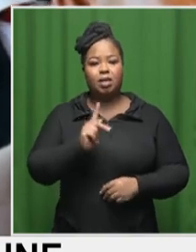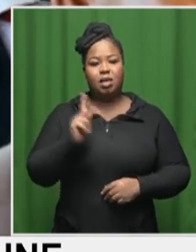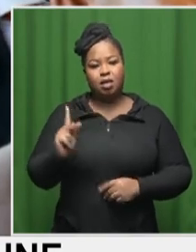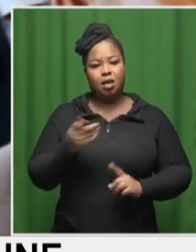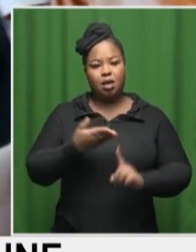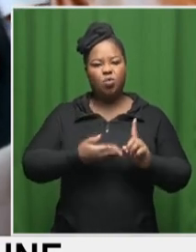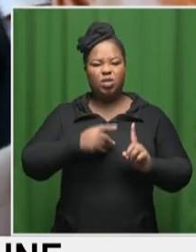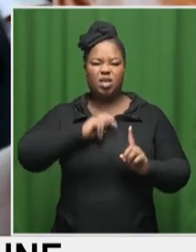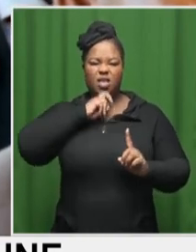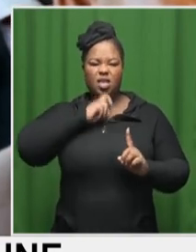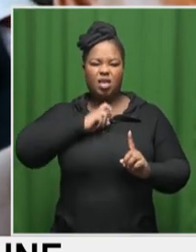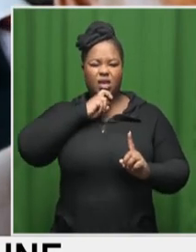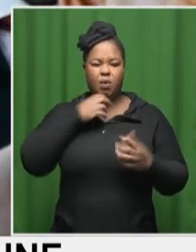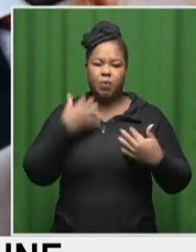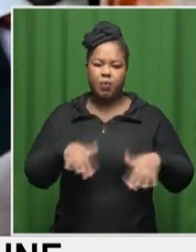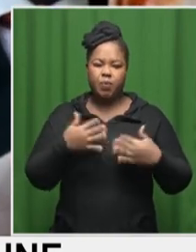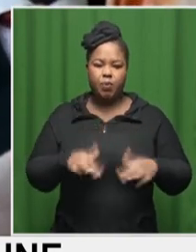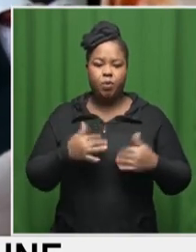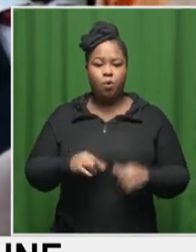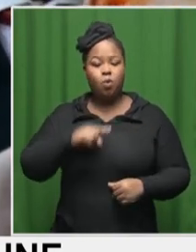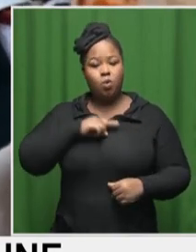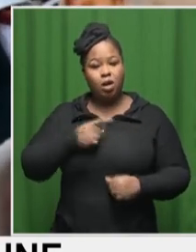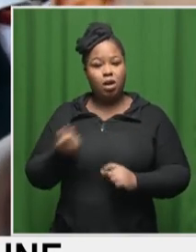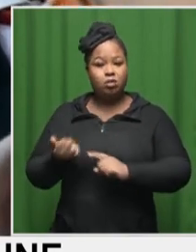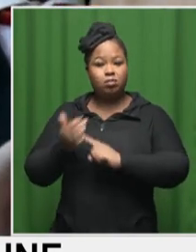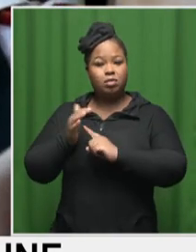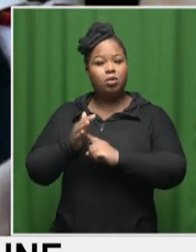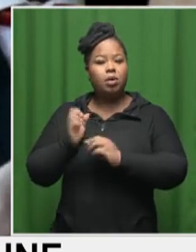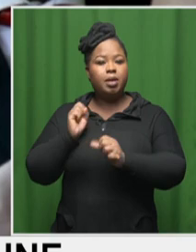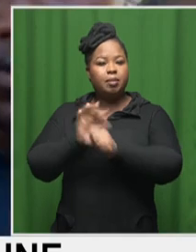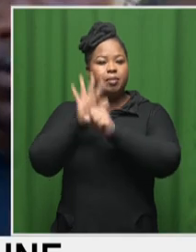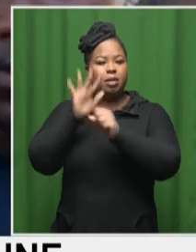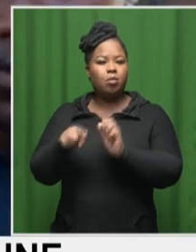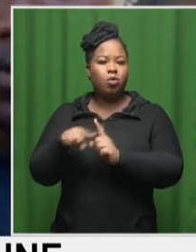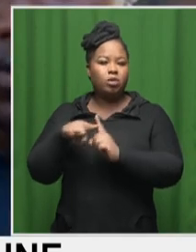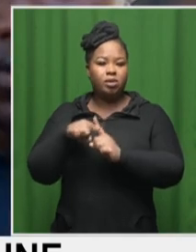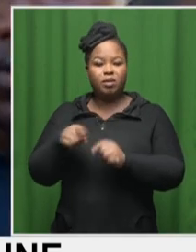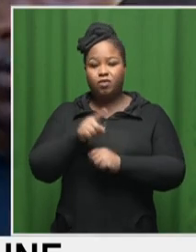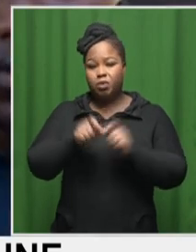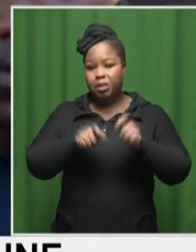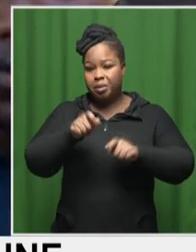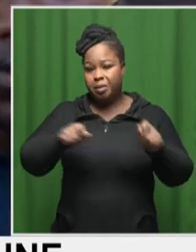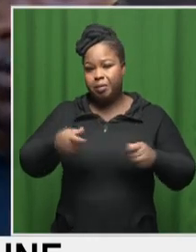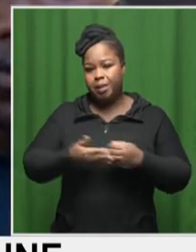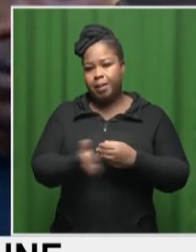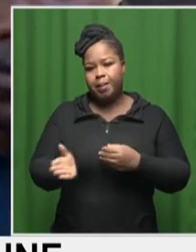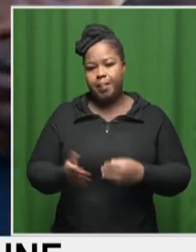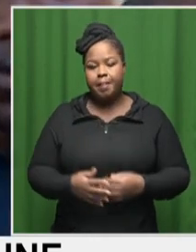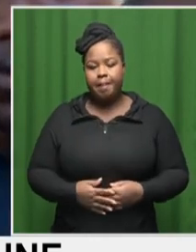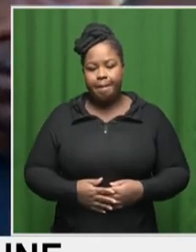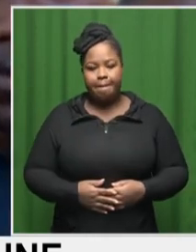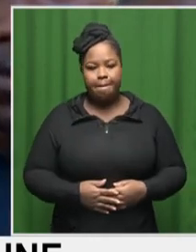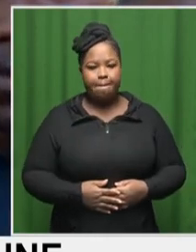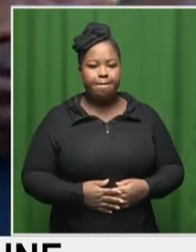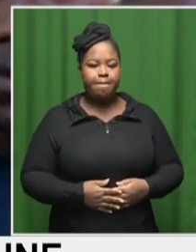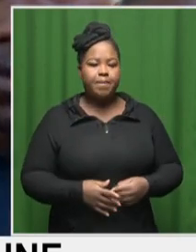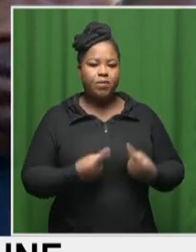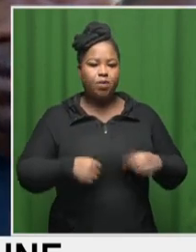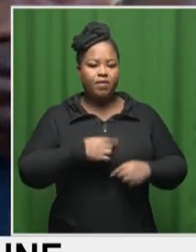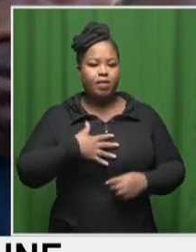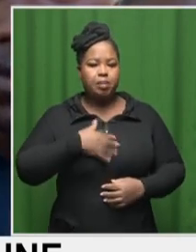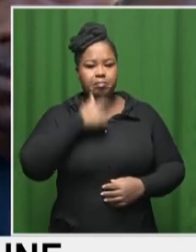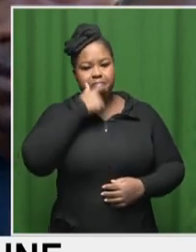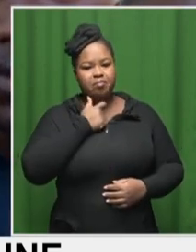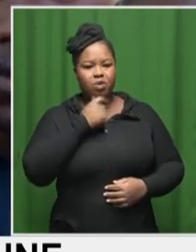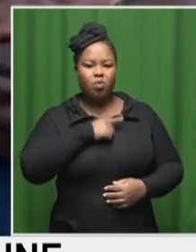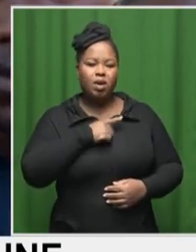ordained king who left an indelible mark in the lives of his subjects. It's a great loss to us because that man, even though